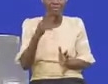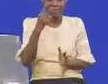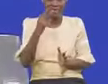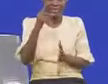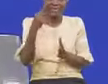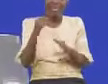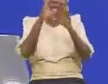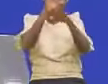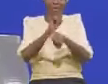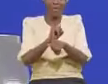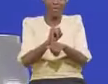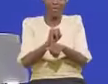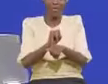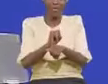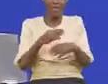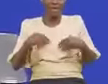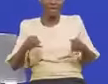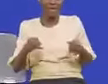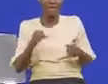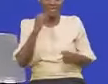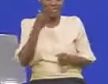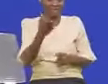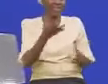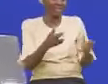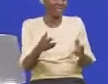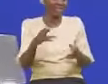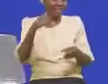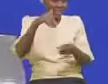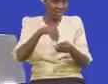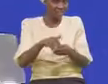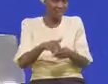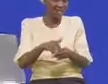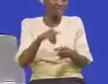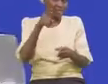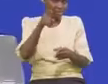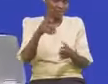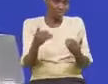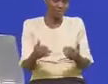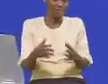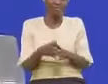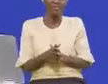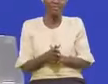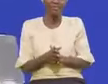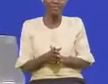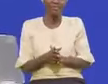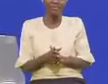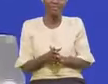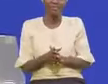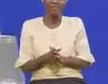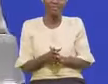miracle healing. It's already doyo ponu kunu eva mevo eva menovo sasta karyam